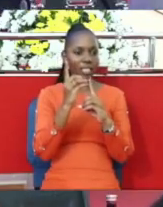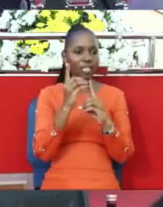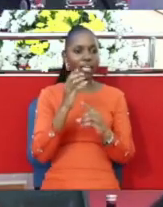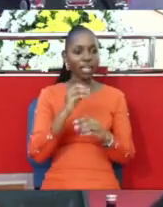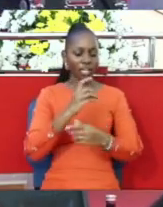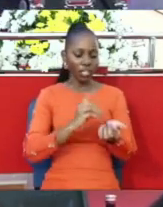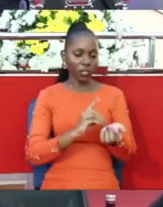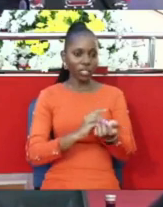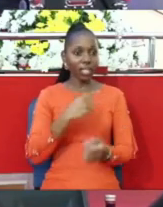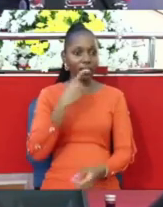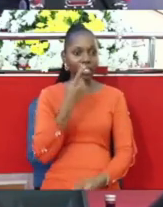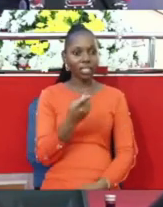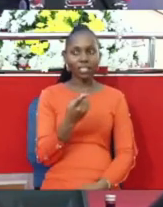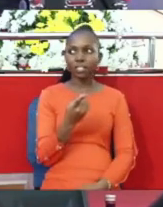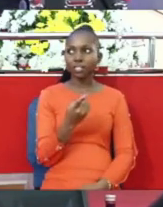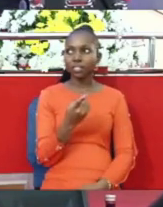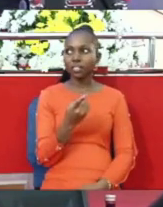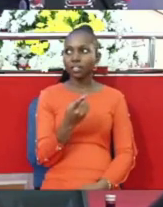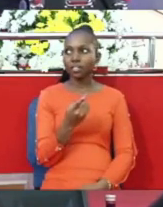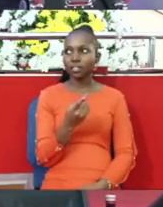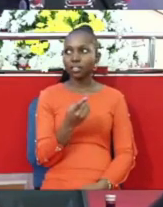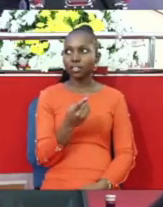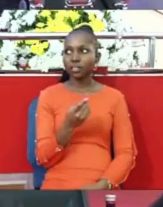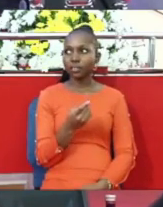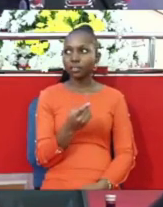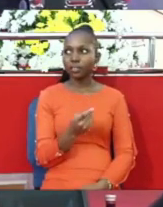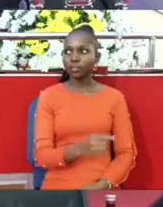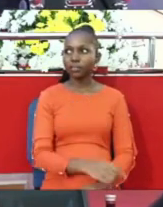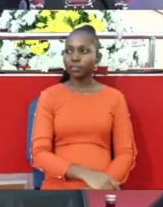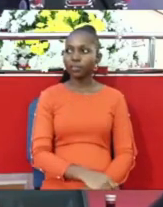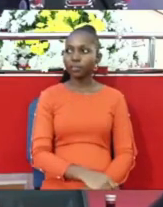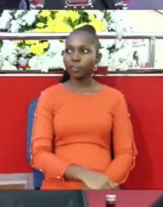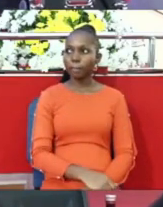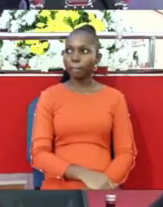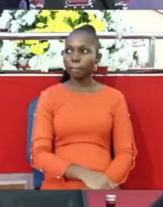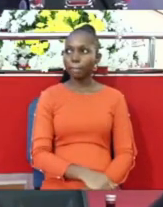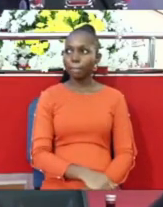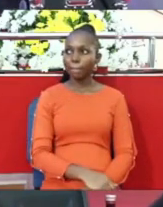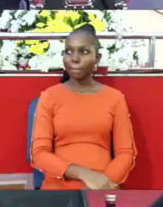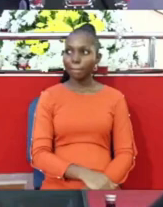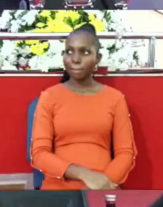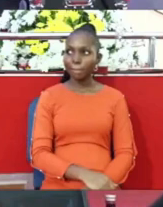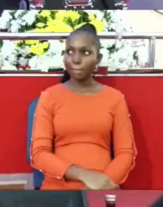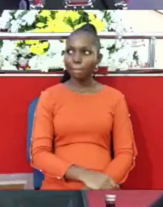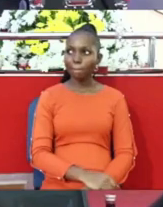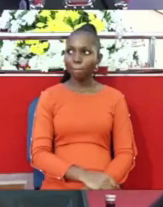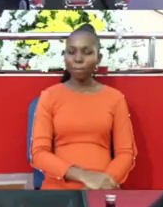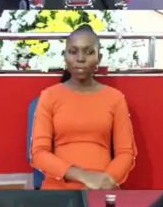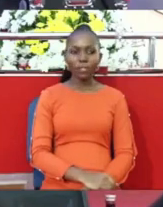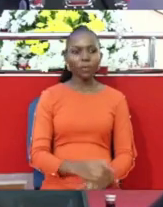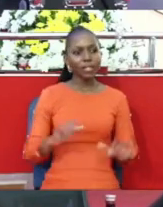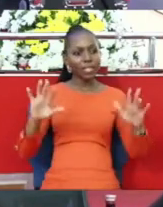on celebration gear and they started celebrating, blowing and everything. Mm-hmm. And the son went to the safe and opened it, and there were heaps